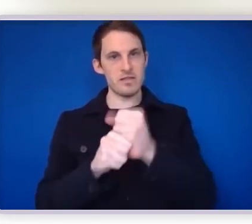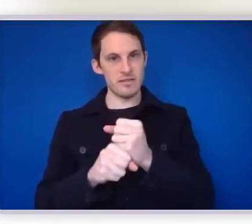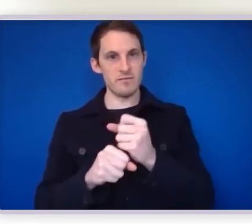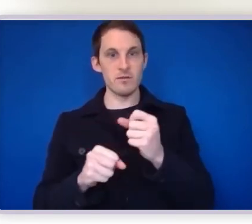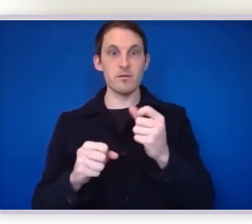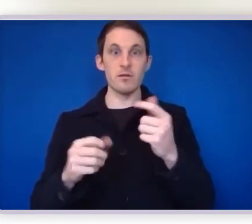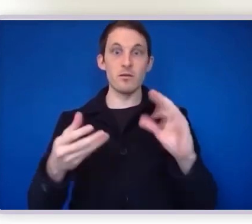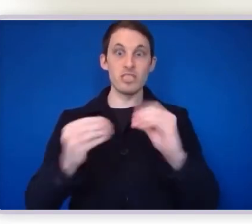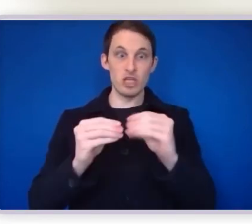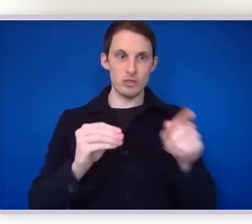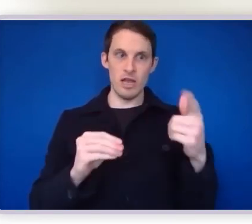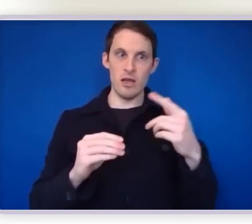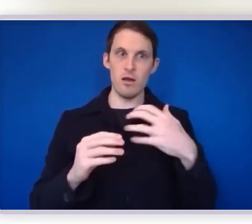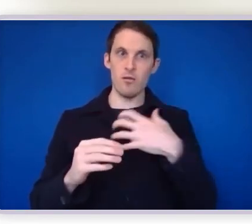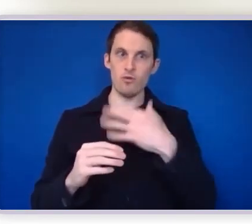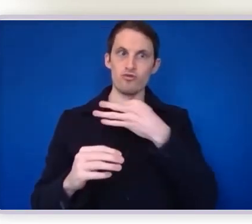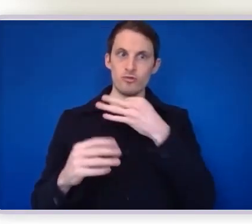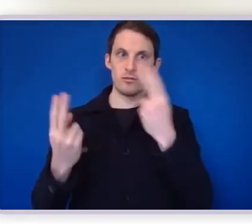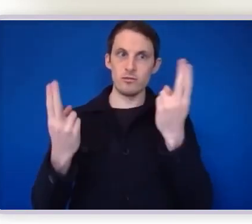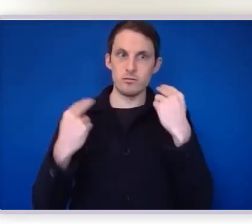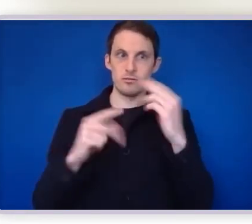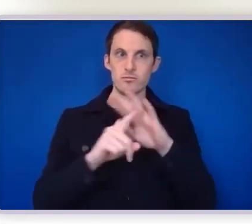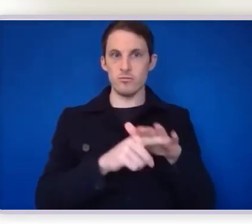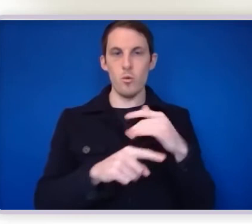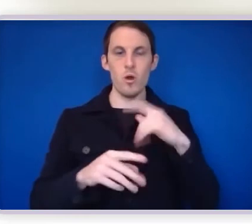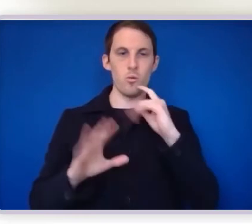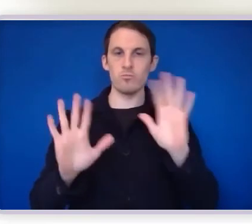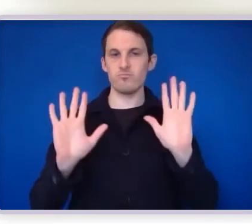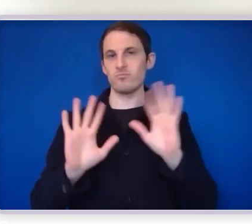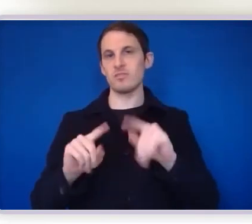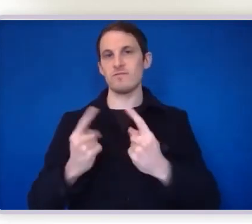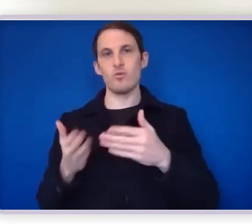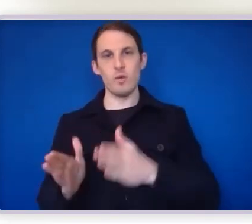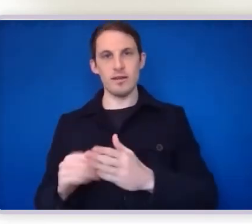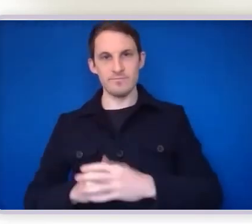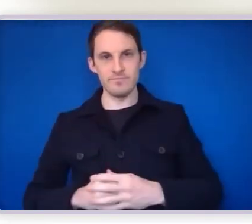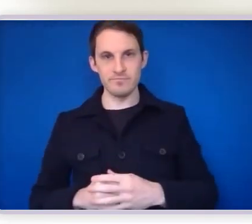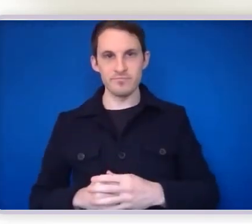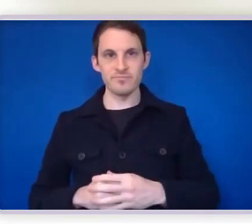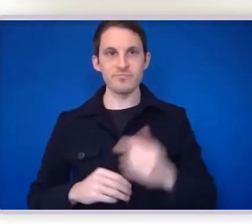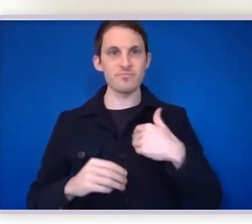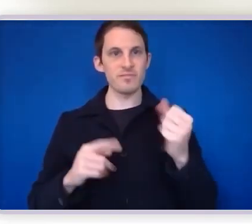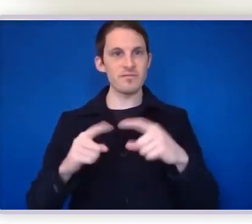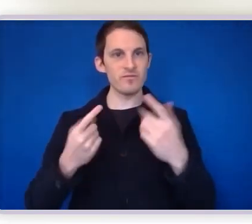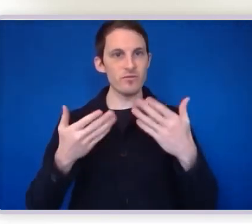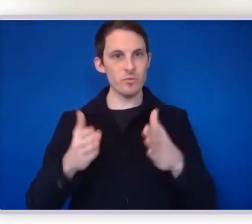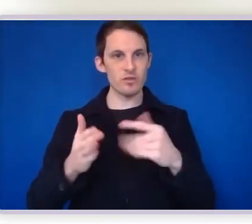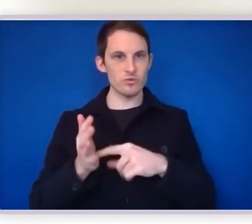thing is we have different options, including investigation, for us to determine whether